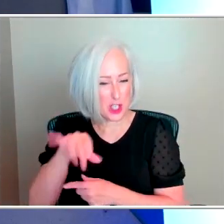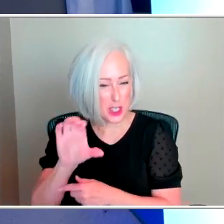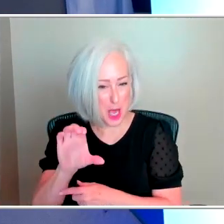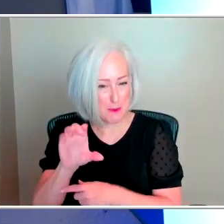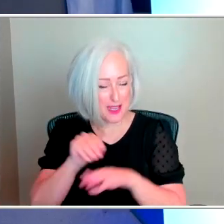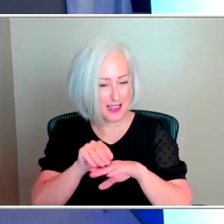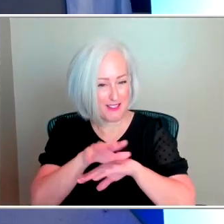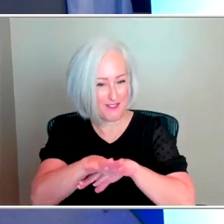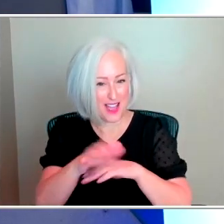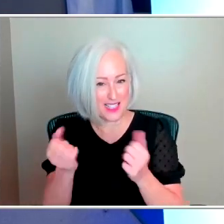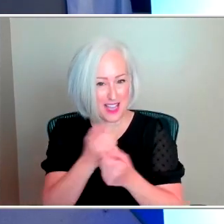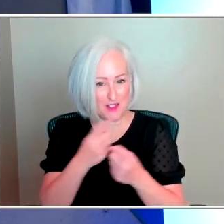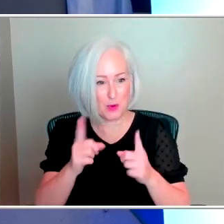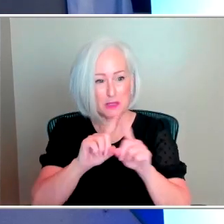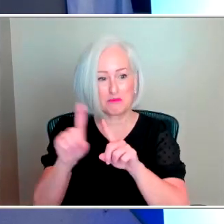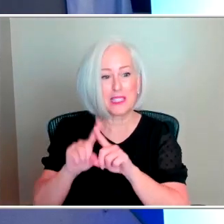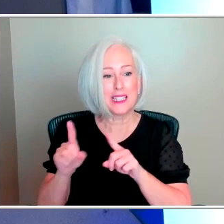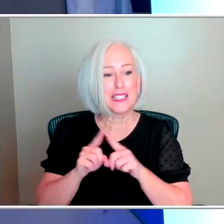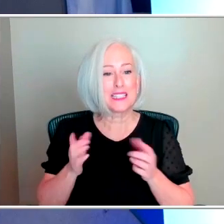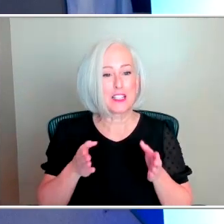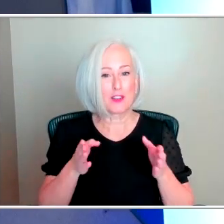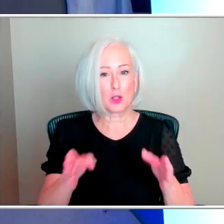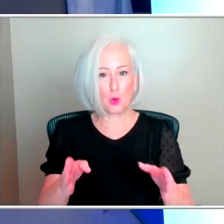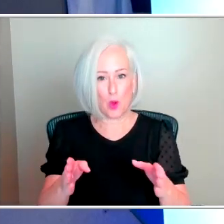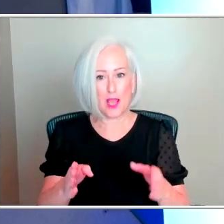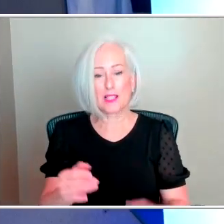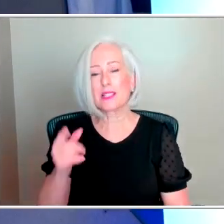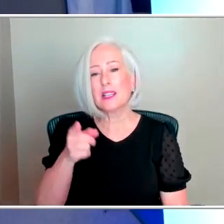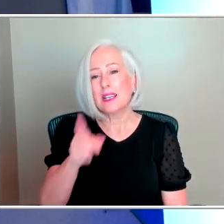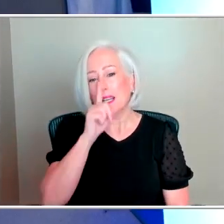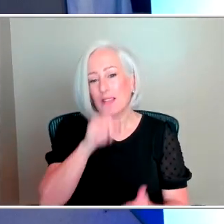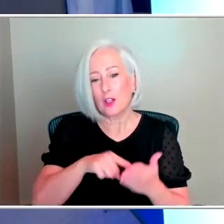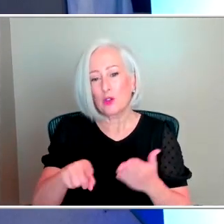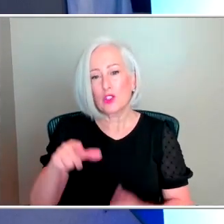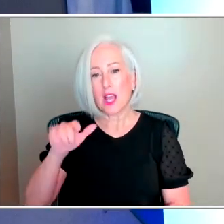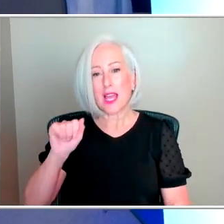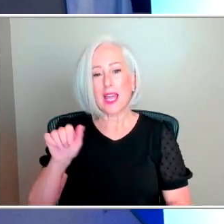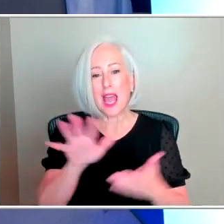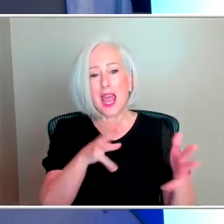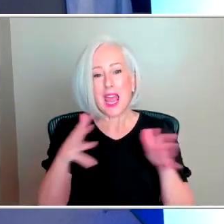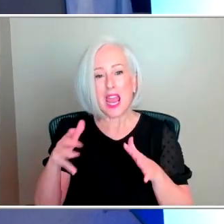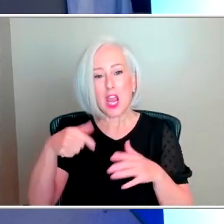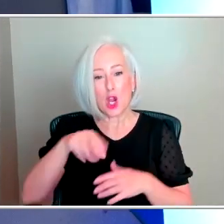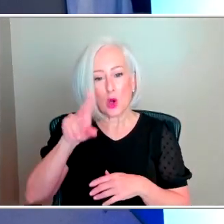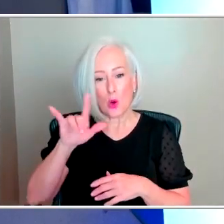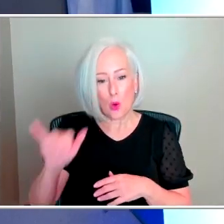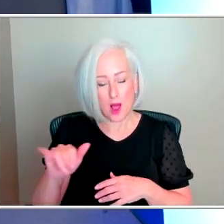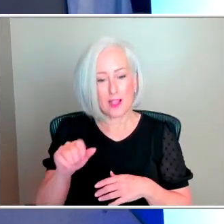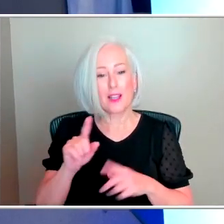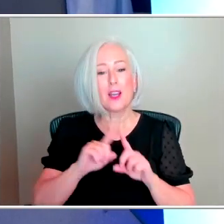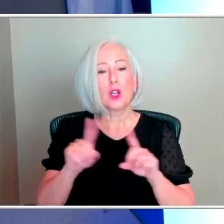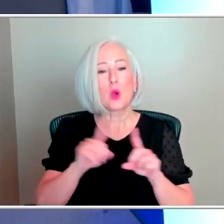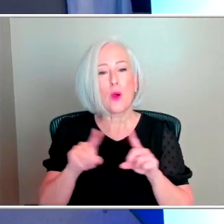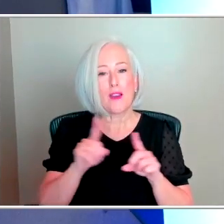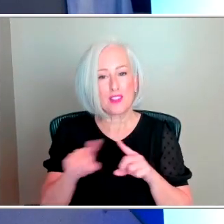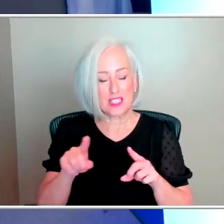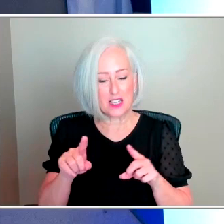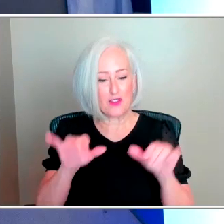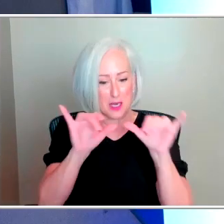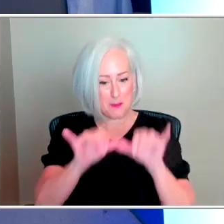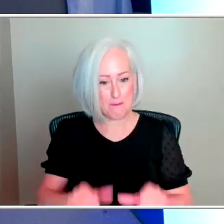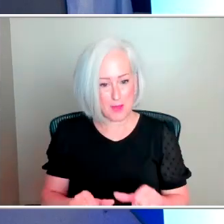in different ways. So if you check the air quality, you get a couple of different measurements. There's the ozone and there's